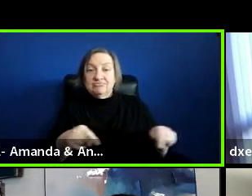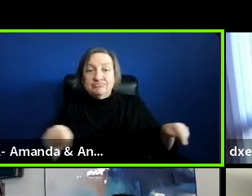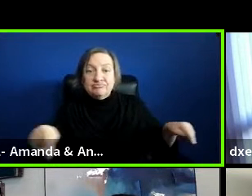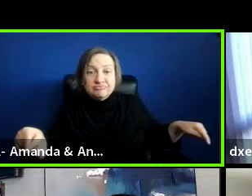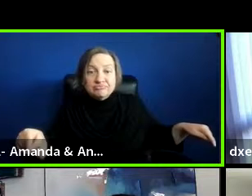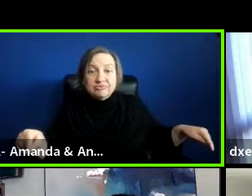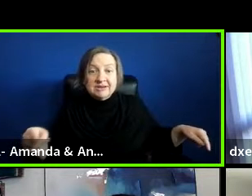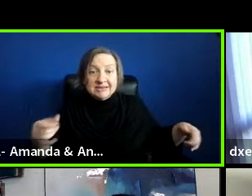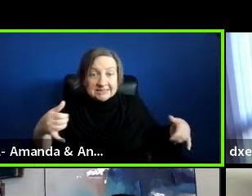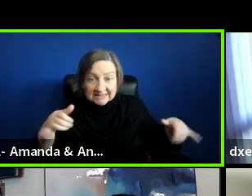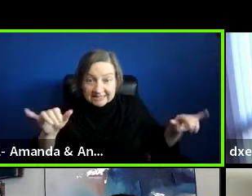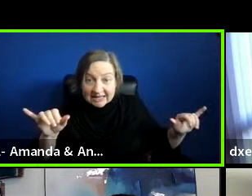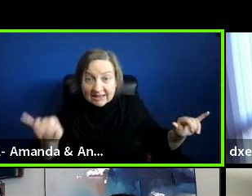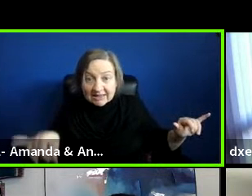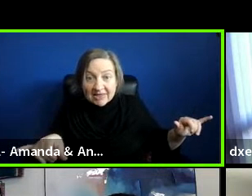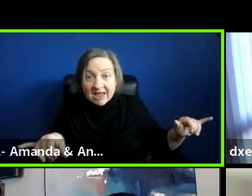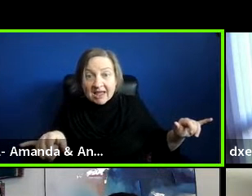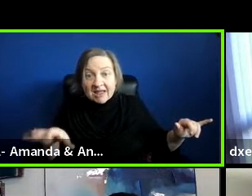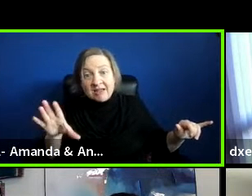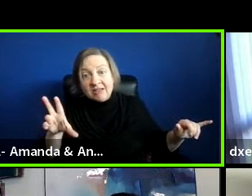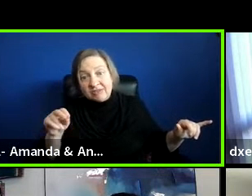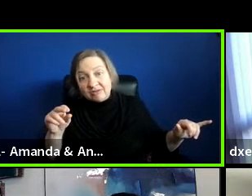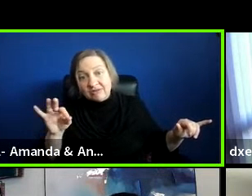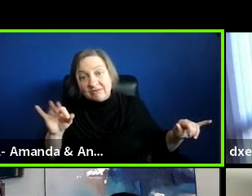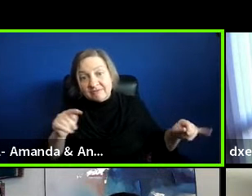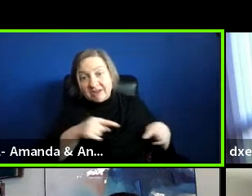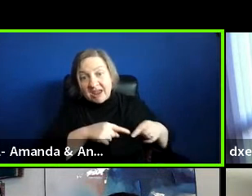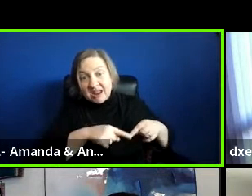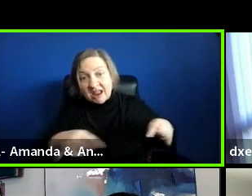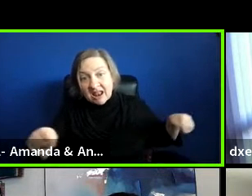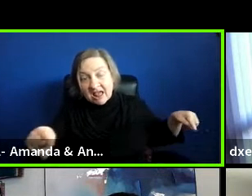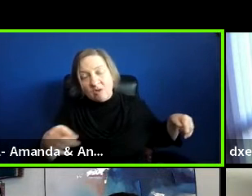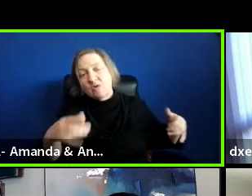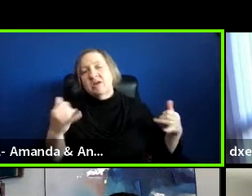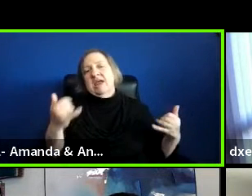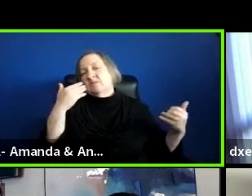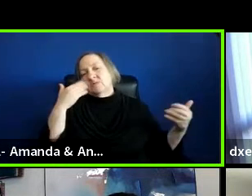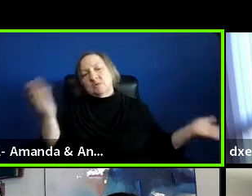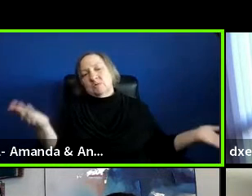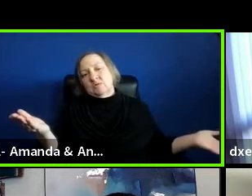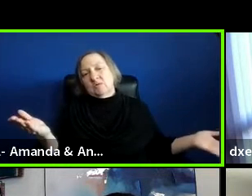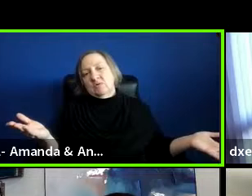you're working on, or is that something you don't really know right now?